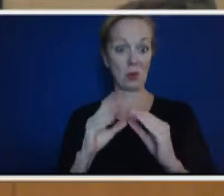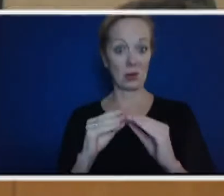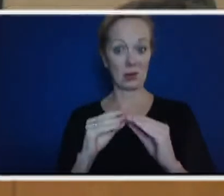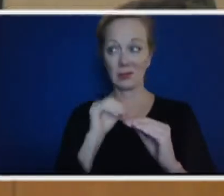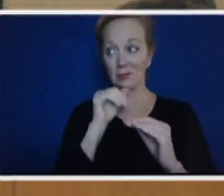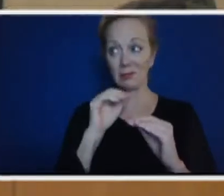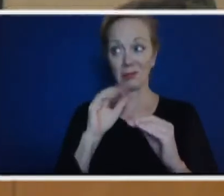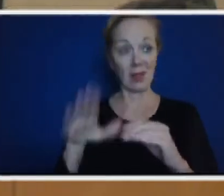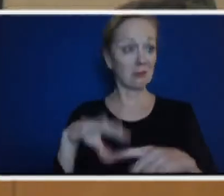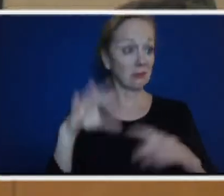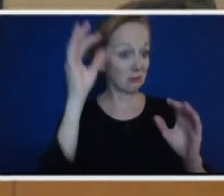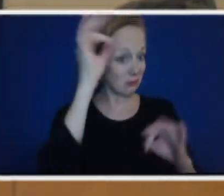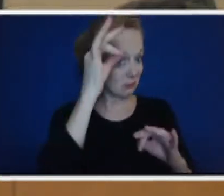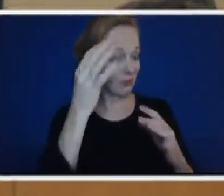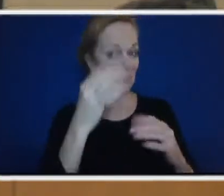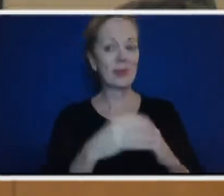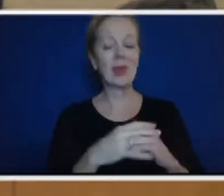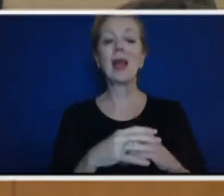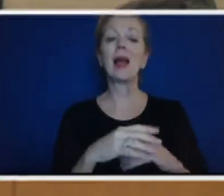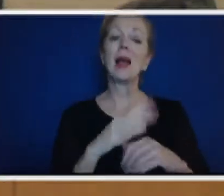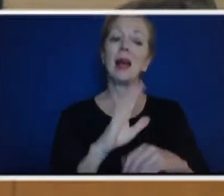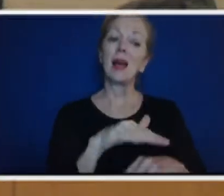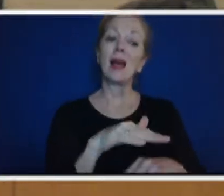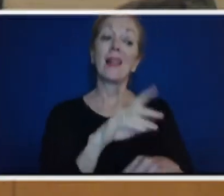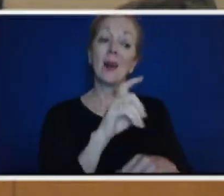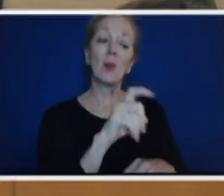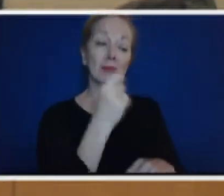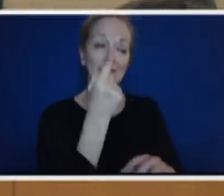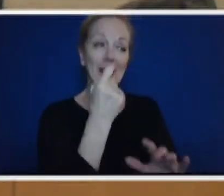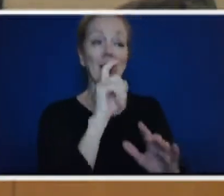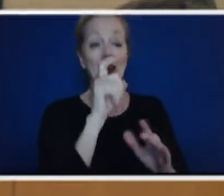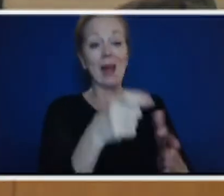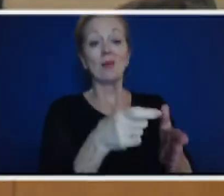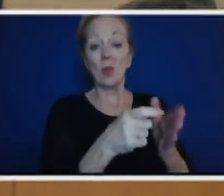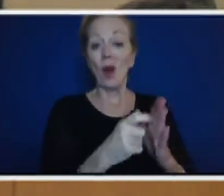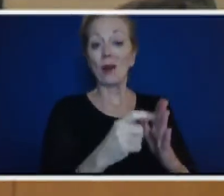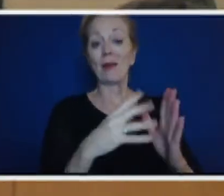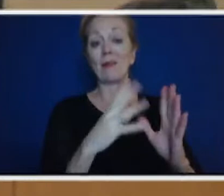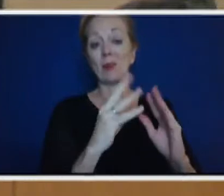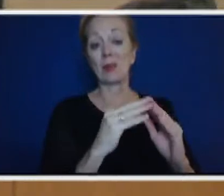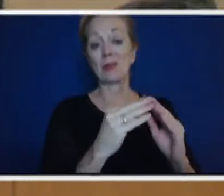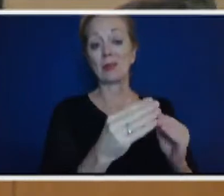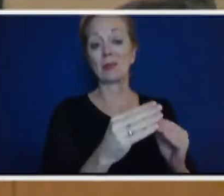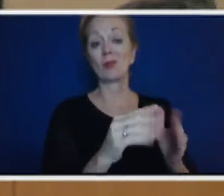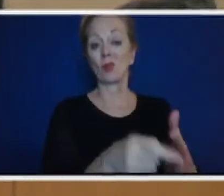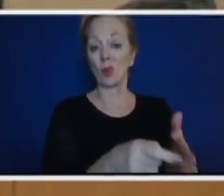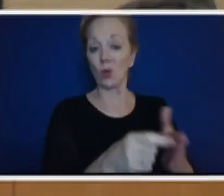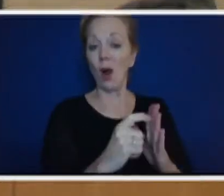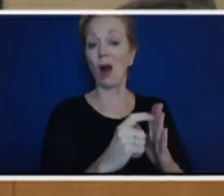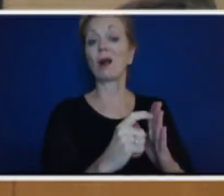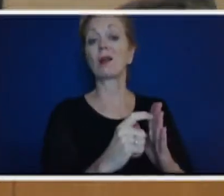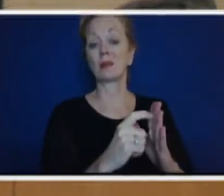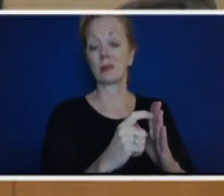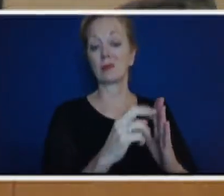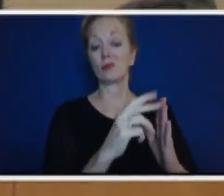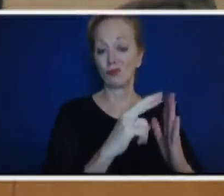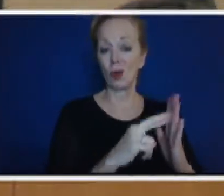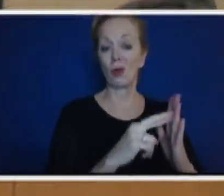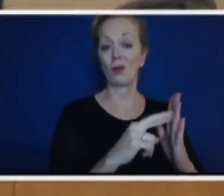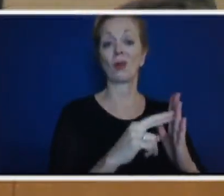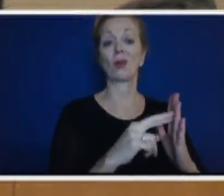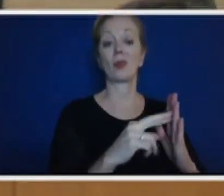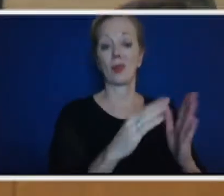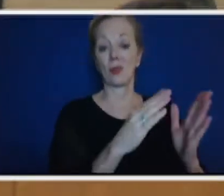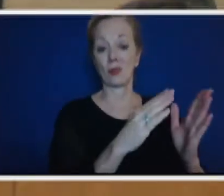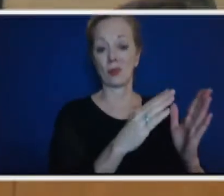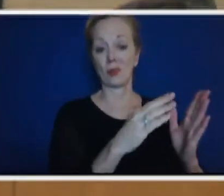So they would have had to have a community meeting for this to even be at a hearing in front of us this evening, because that's required for a conditional plan or a